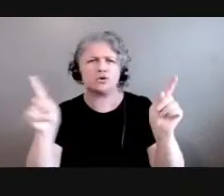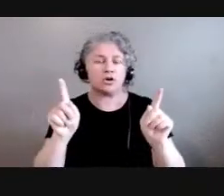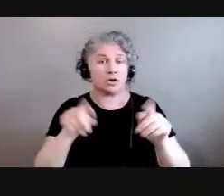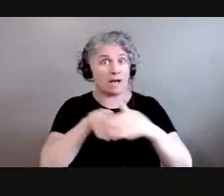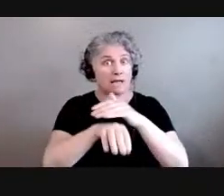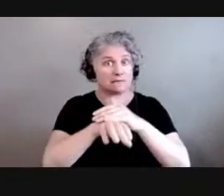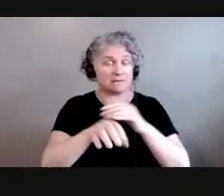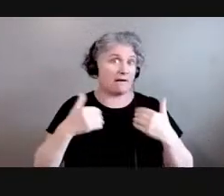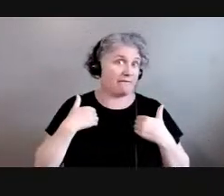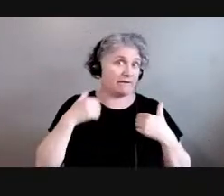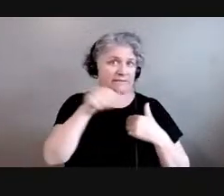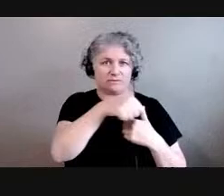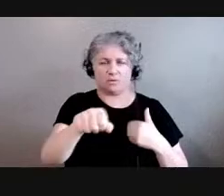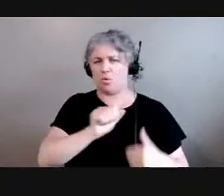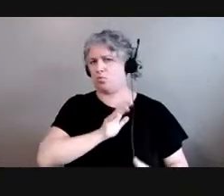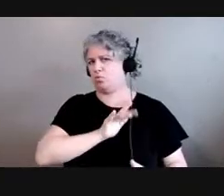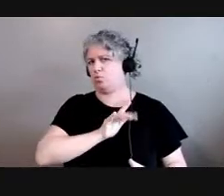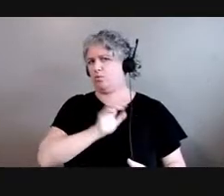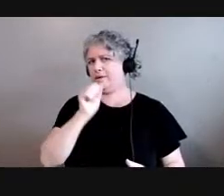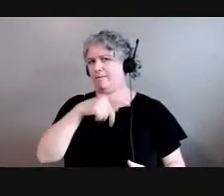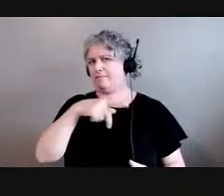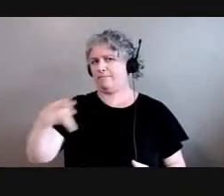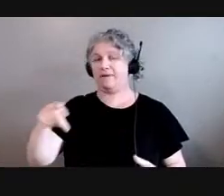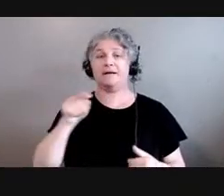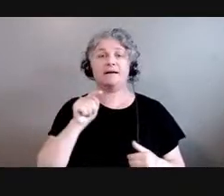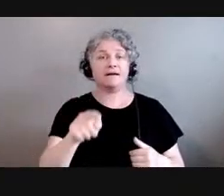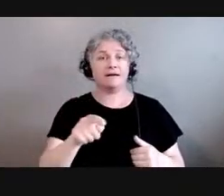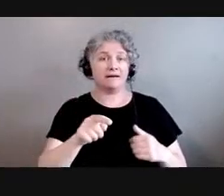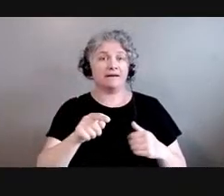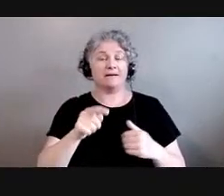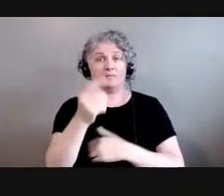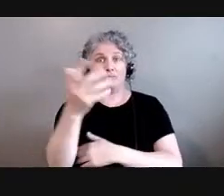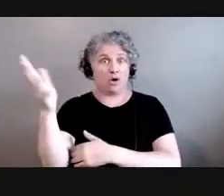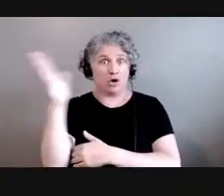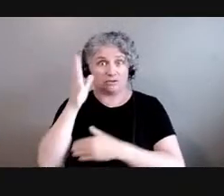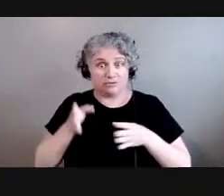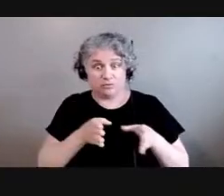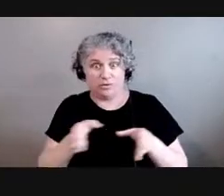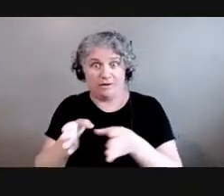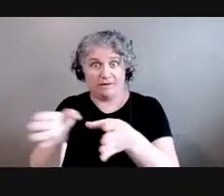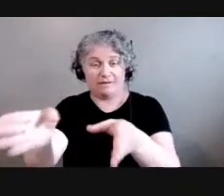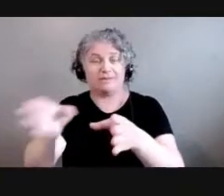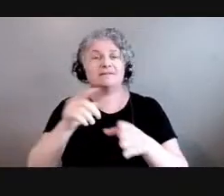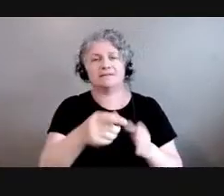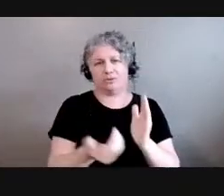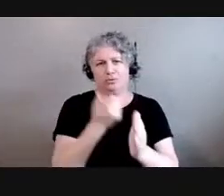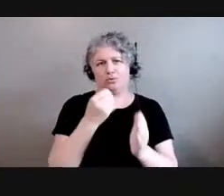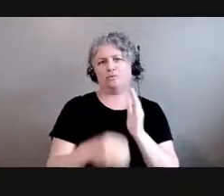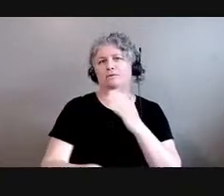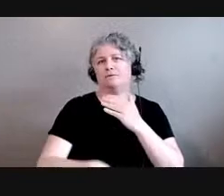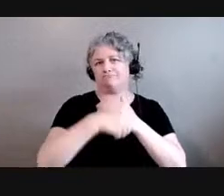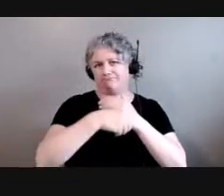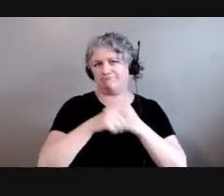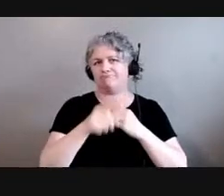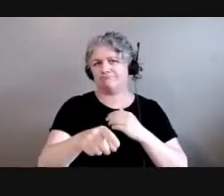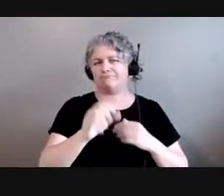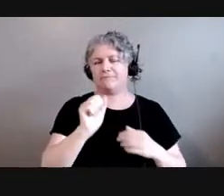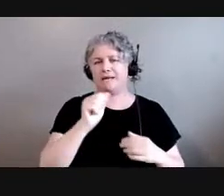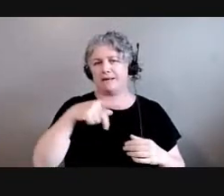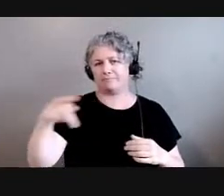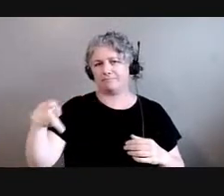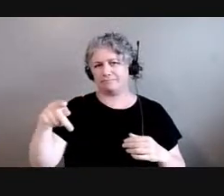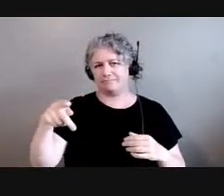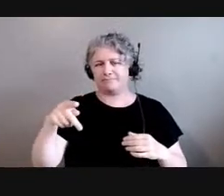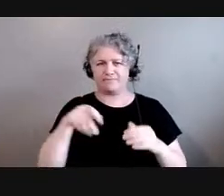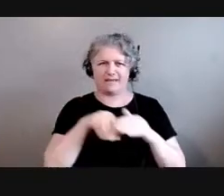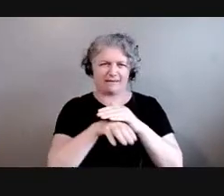their newest venture into mapping the accessibility of parks and trails. Using the Access Outdoors mobile app,